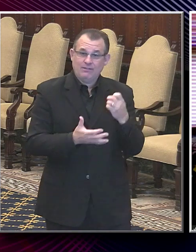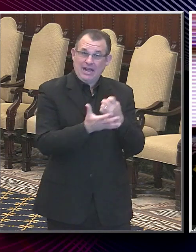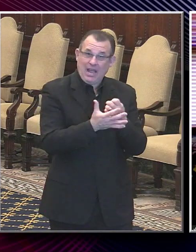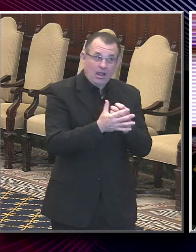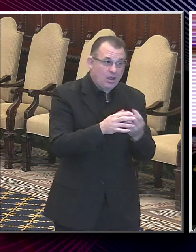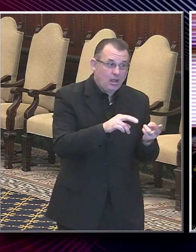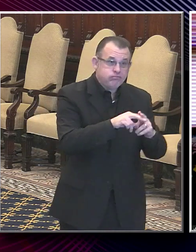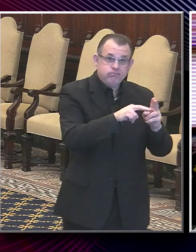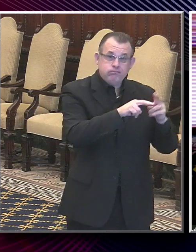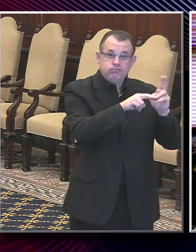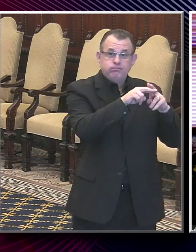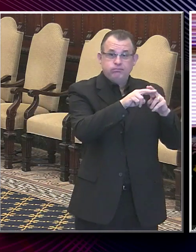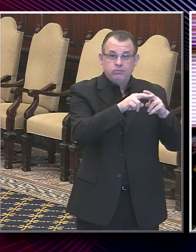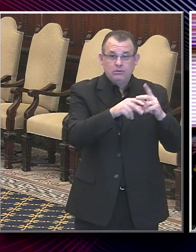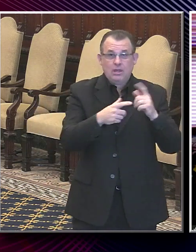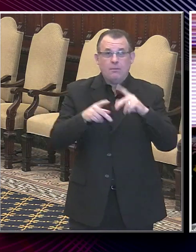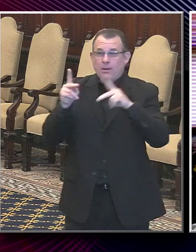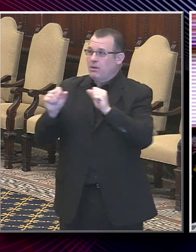answer.